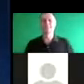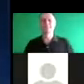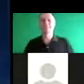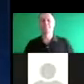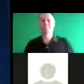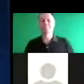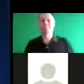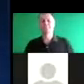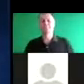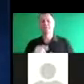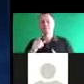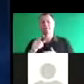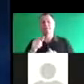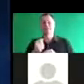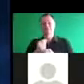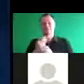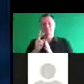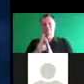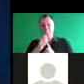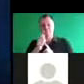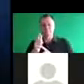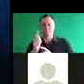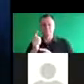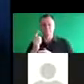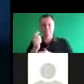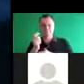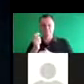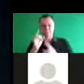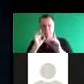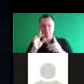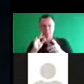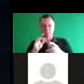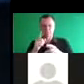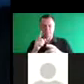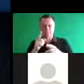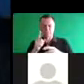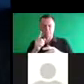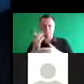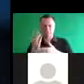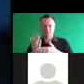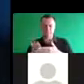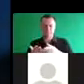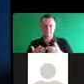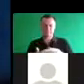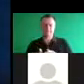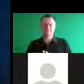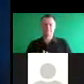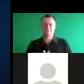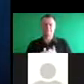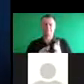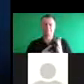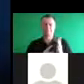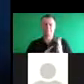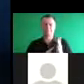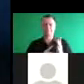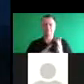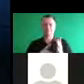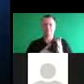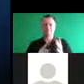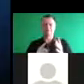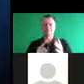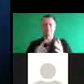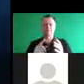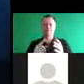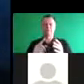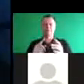There's a part in the film which will appear shortly, which is this kind of liquid, an explosion, kind of an